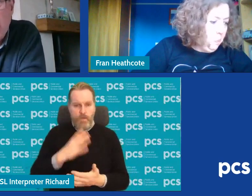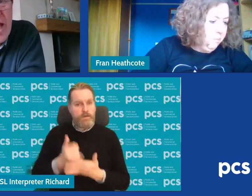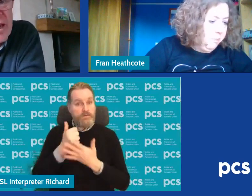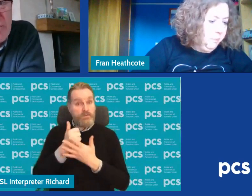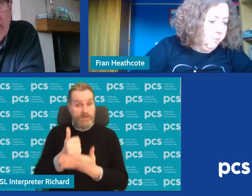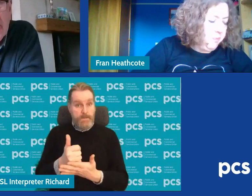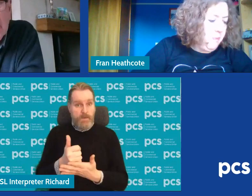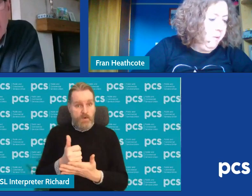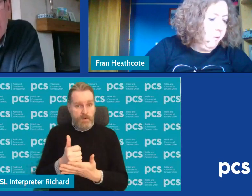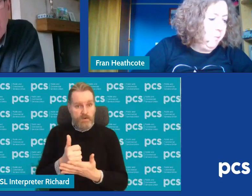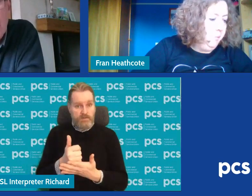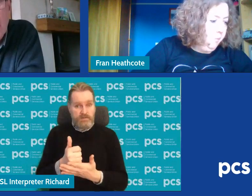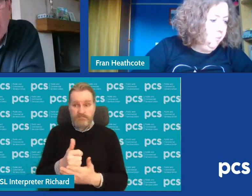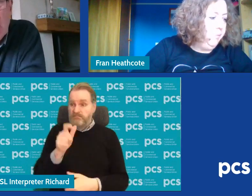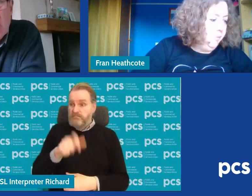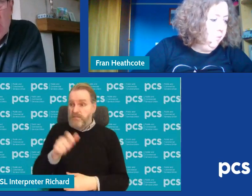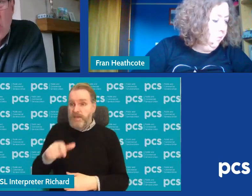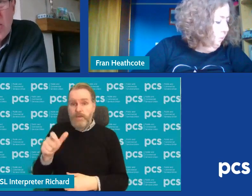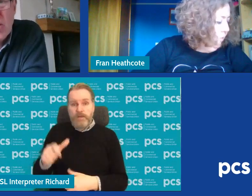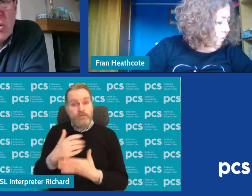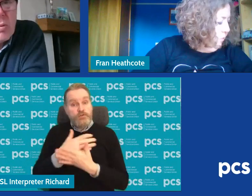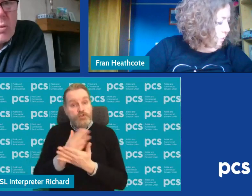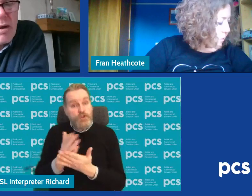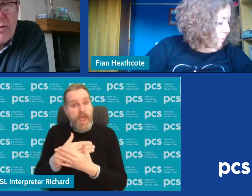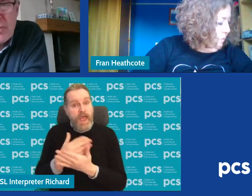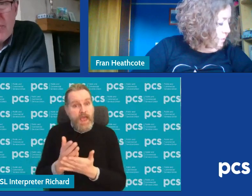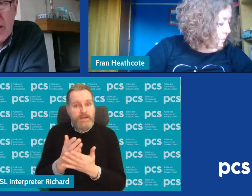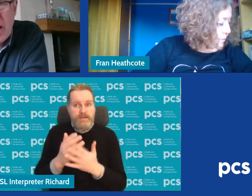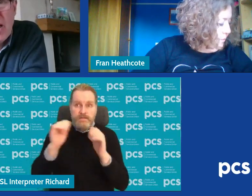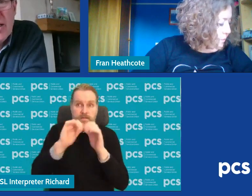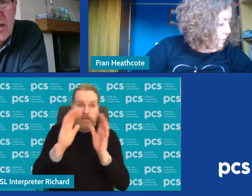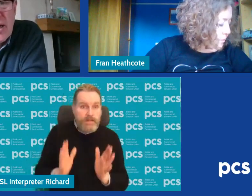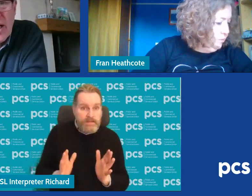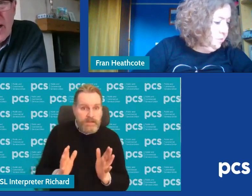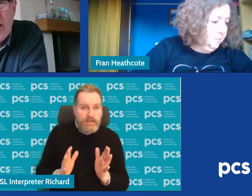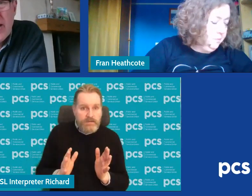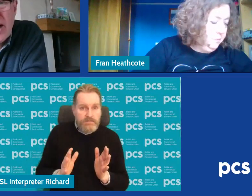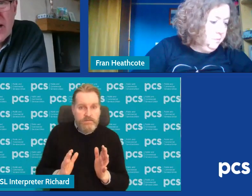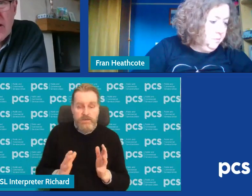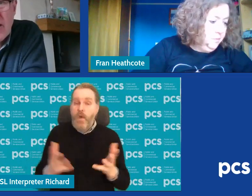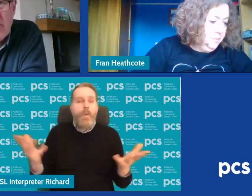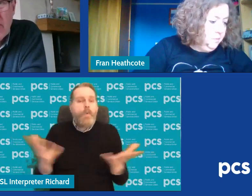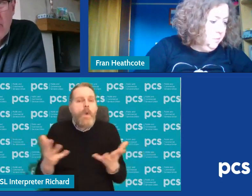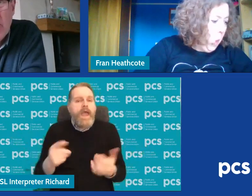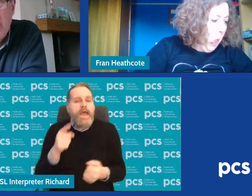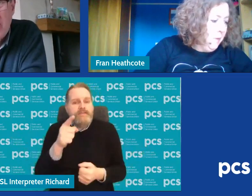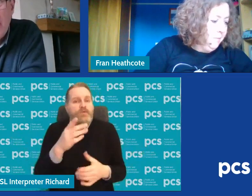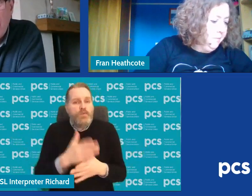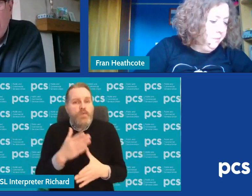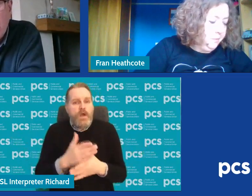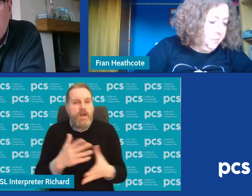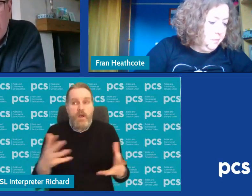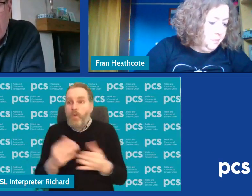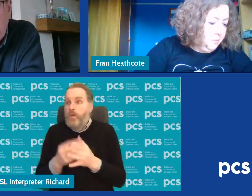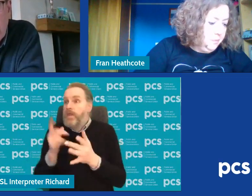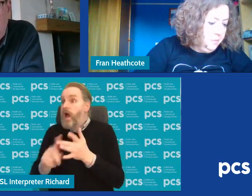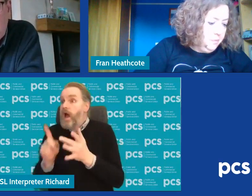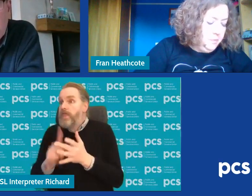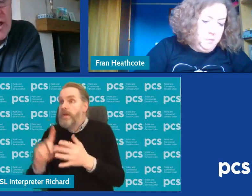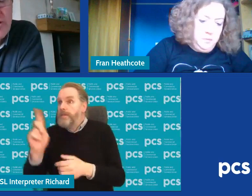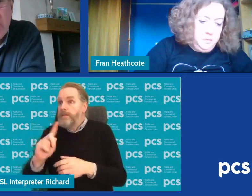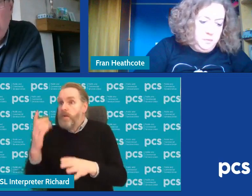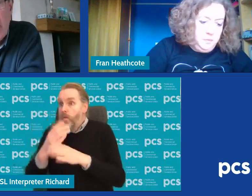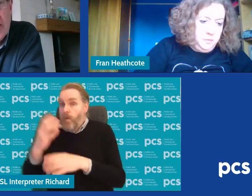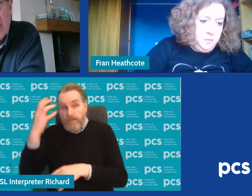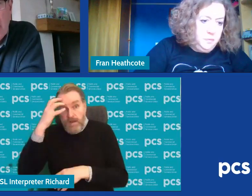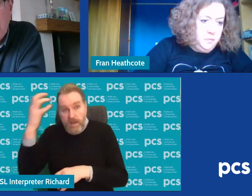people in shared buildings, for example. So, you know, wherever people are, I think the first thing people can do is, if you're